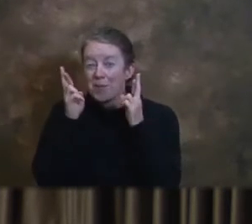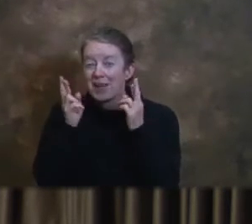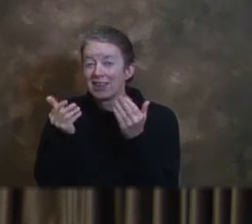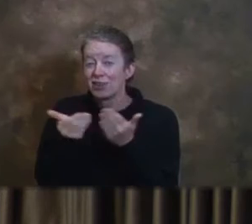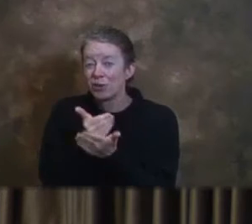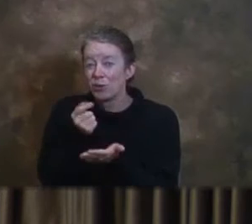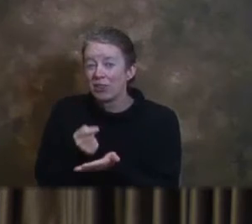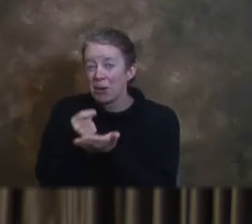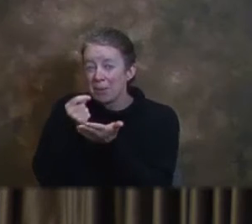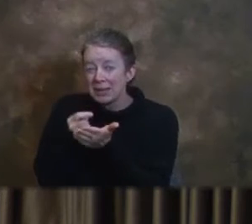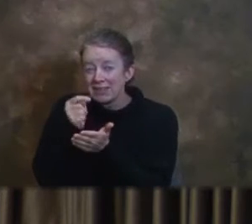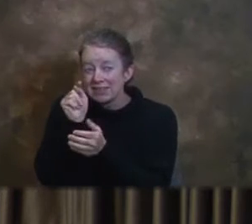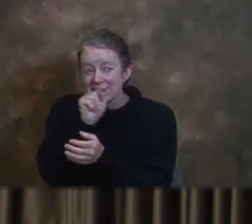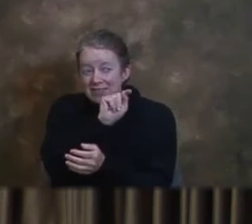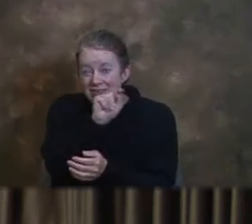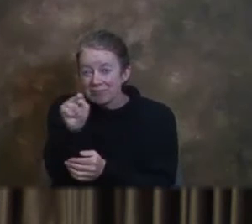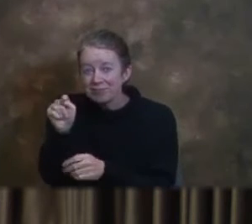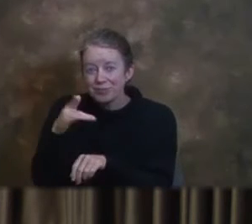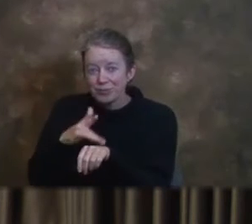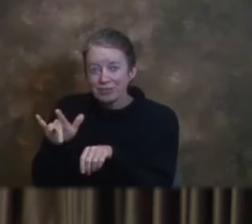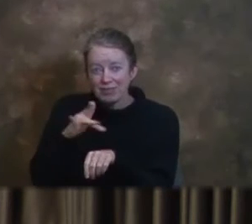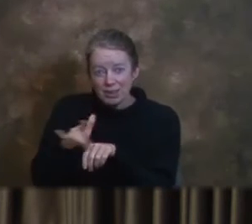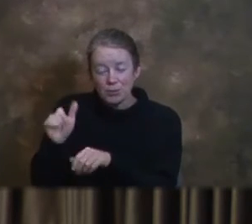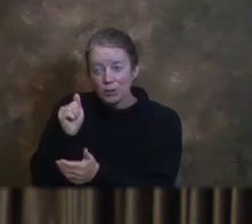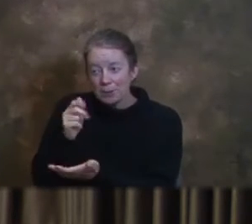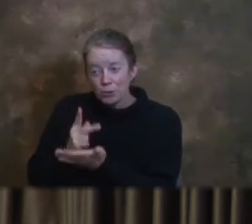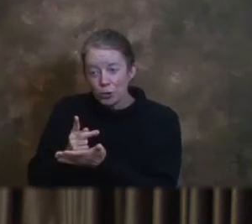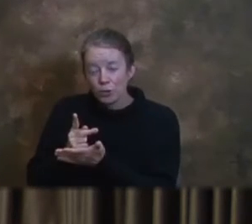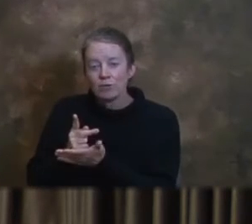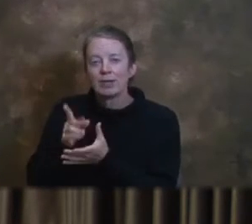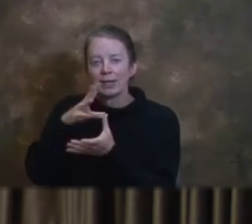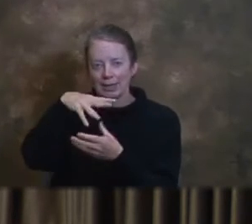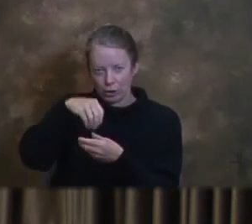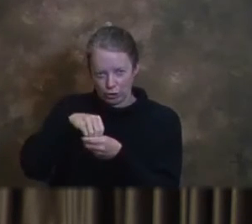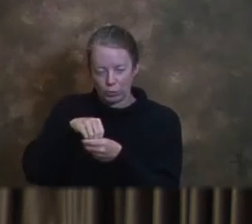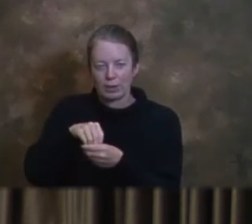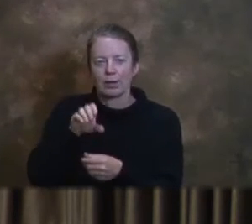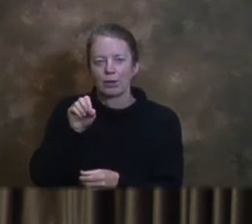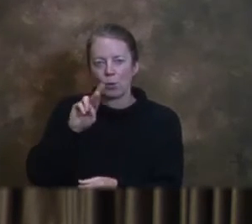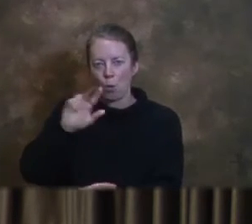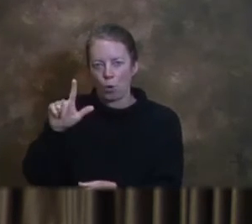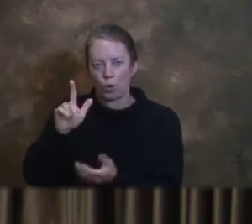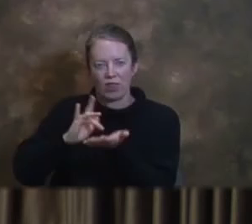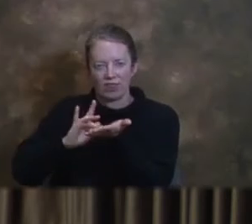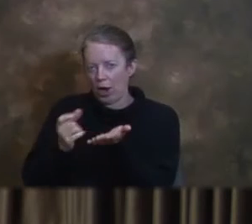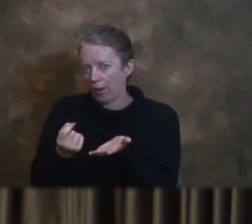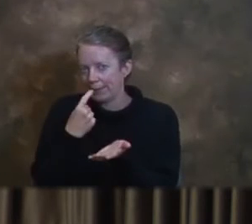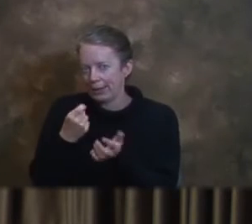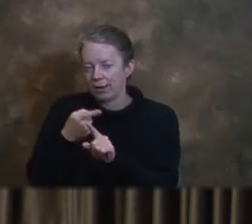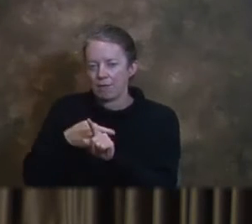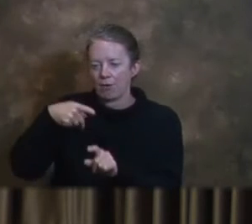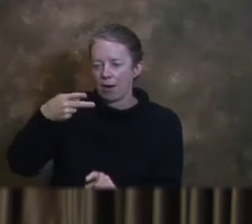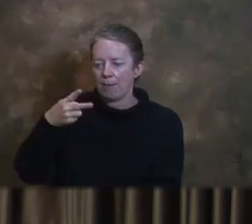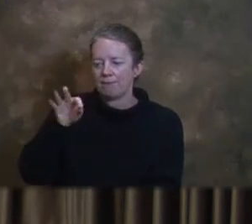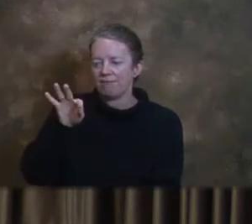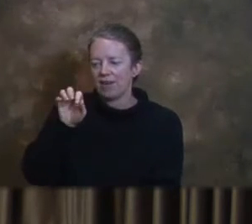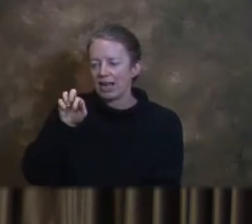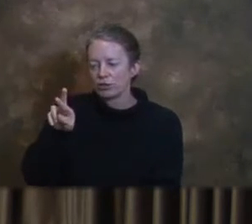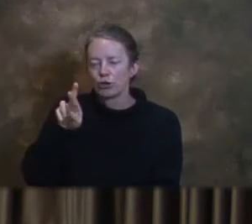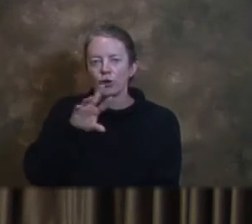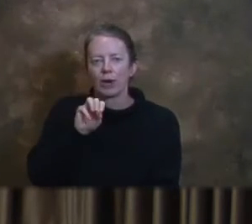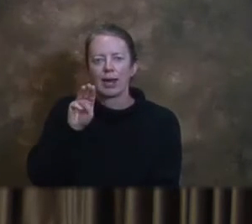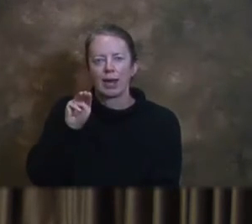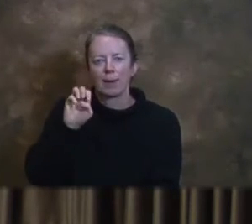that are to become available that have been approved, including the oral therapies from Pfizer and Merck, which inhibit